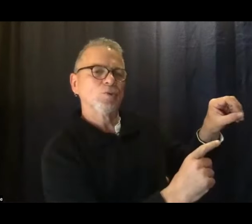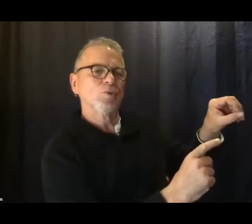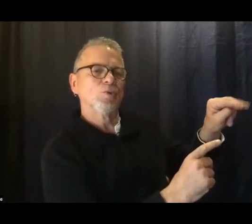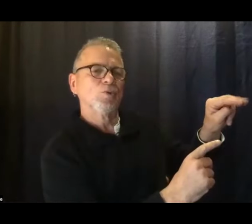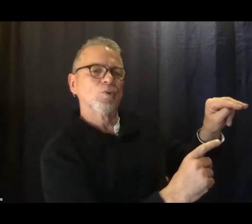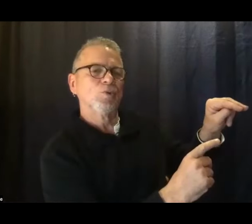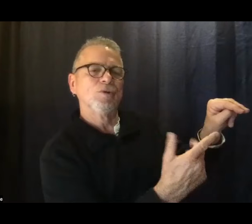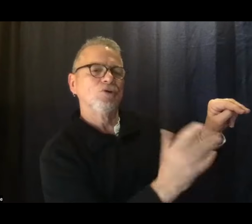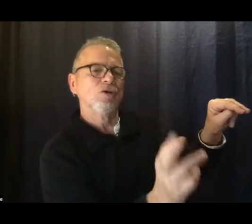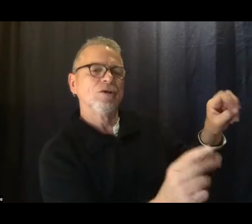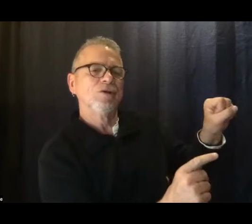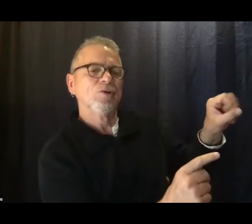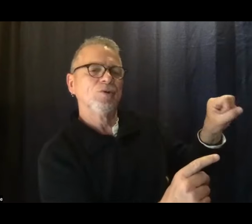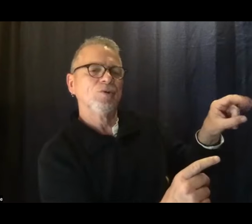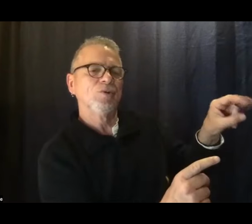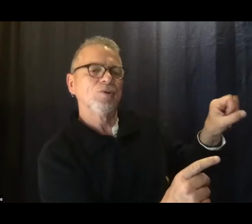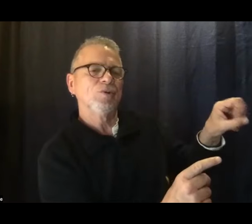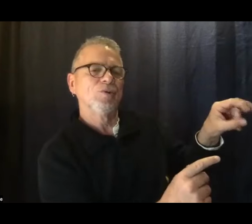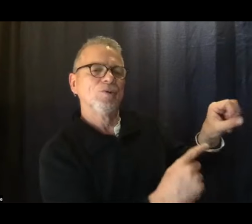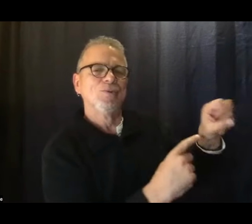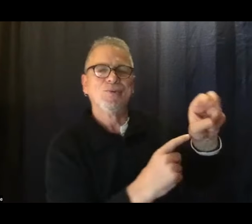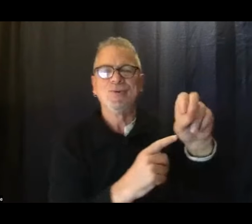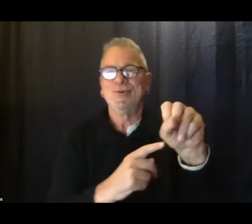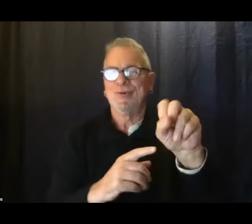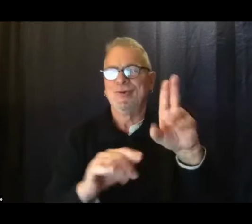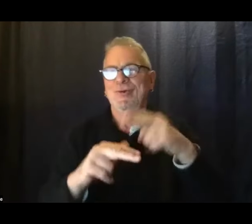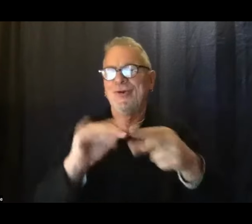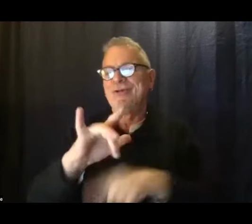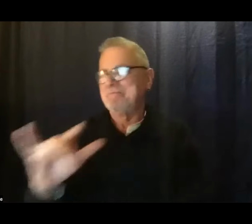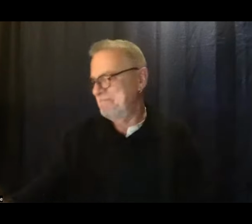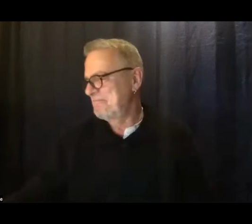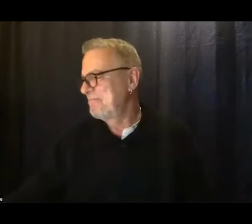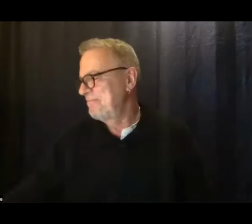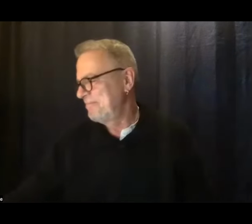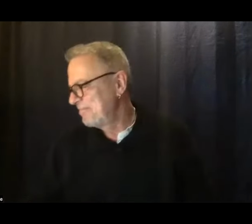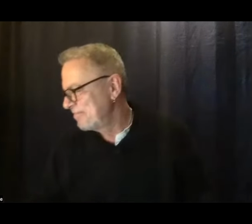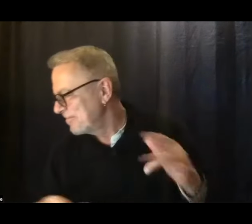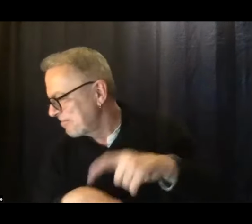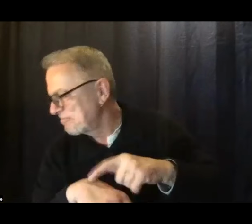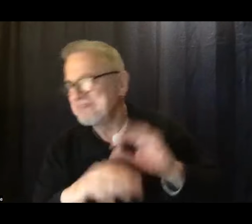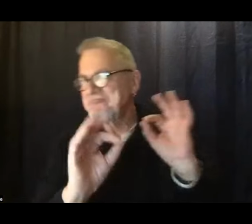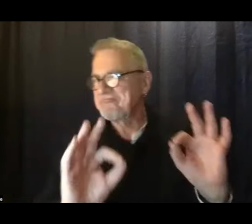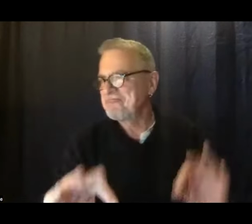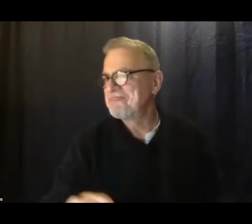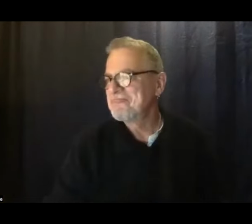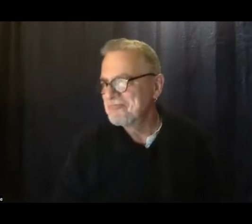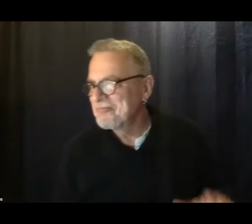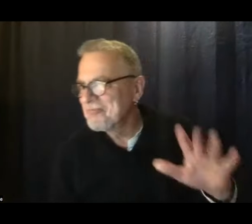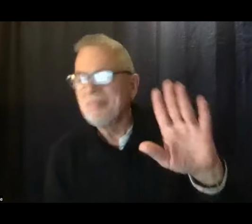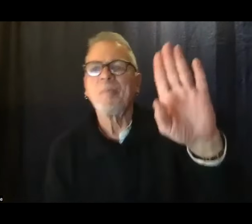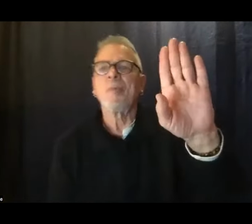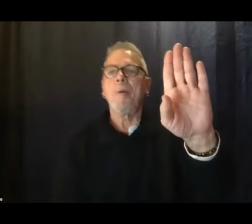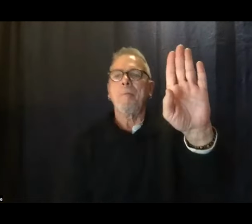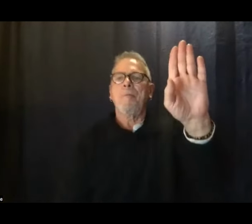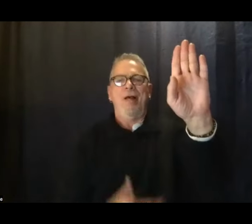lexicalized sign for that. The O is not really there. It's almost like the S to the N and it just kind of hops out, but it has that repetitive